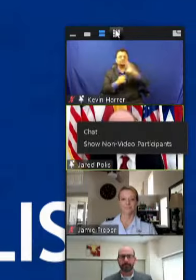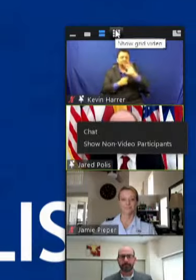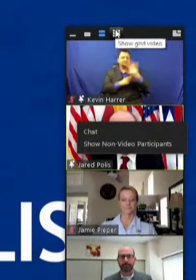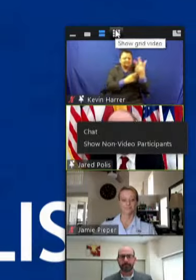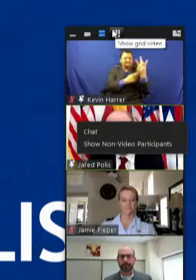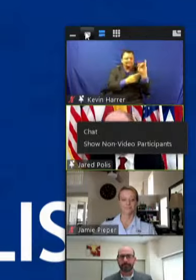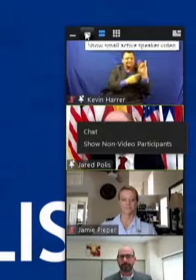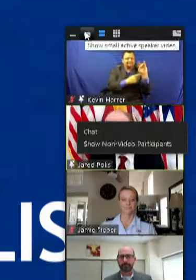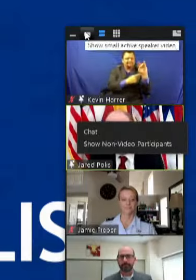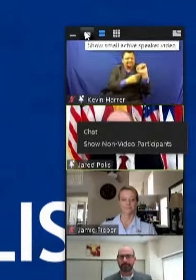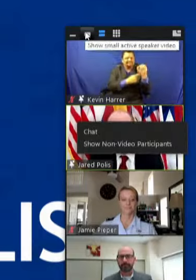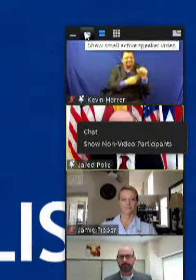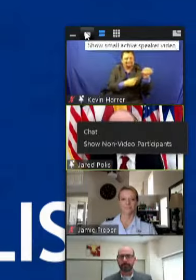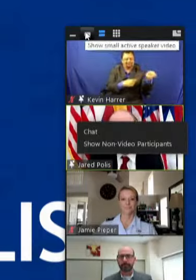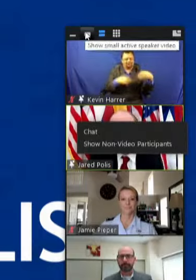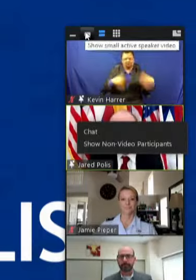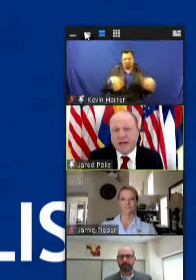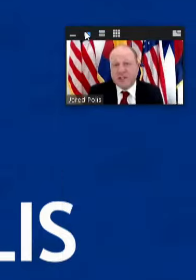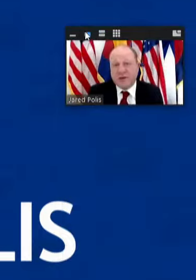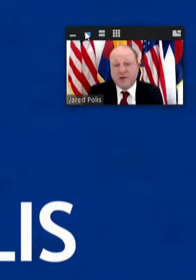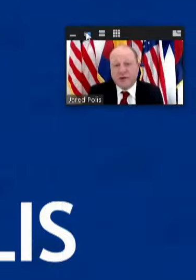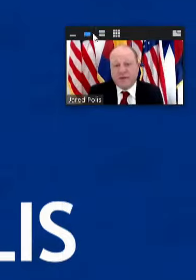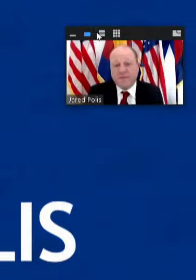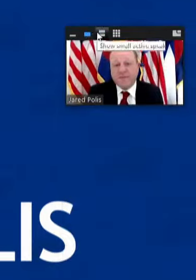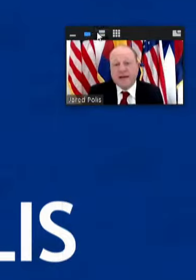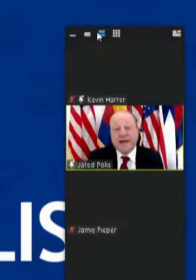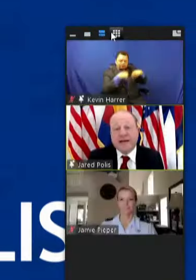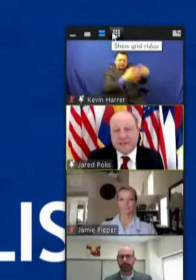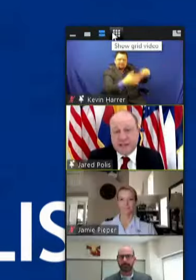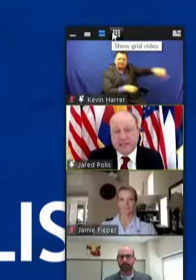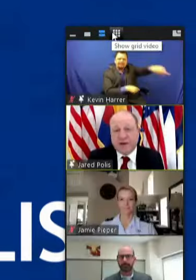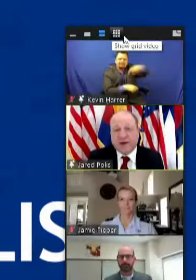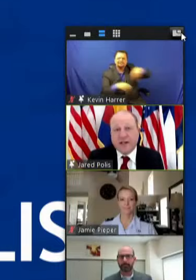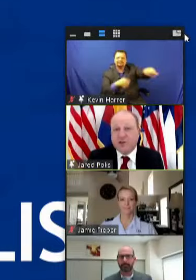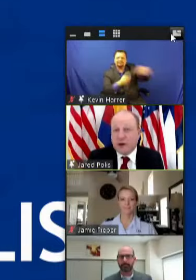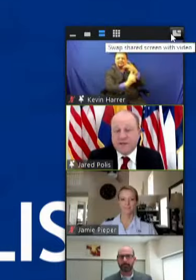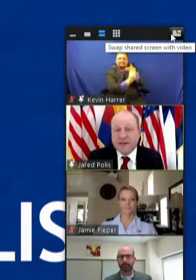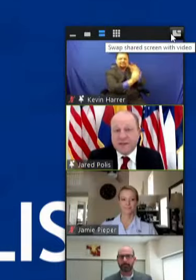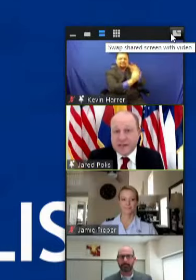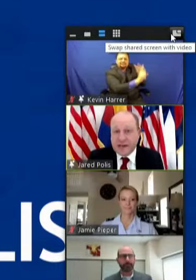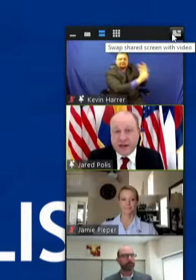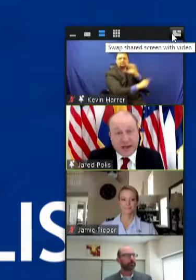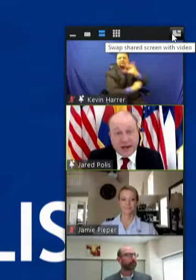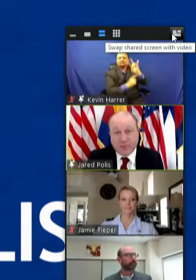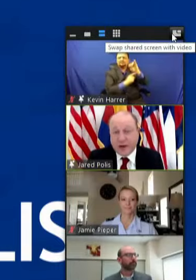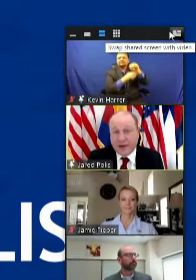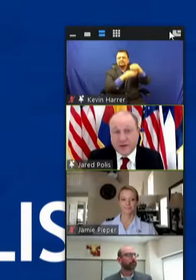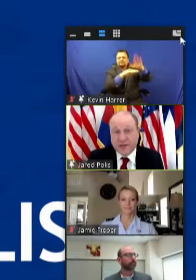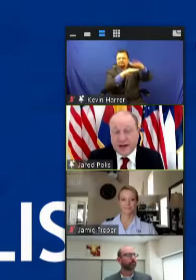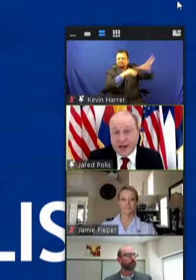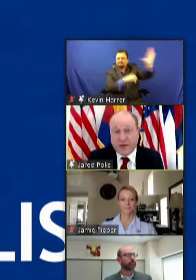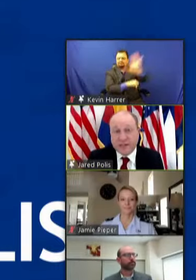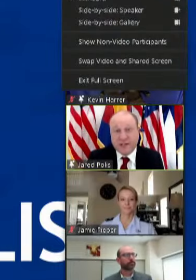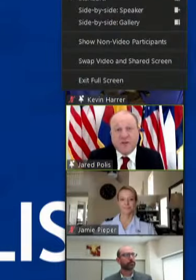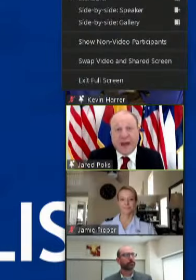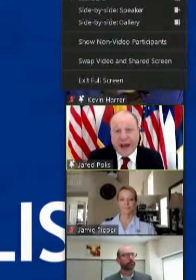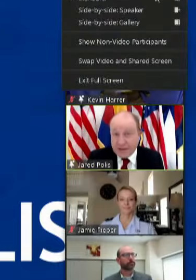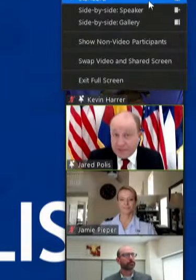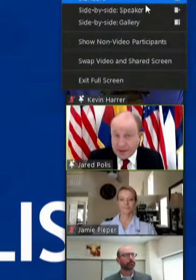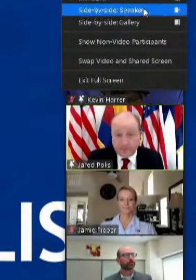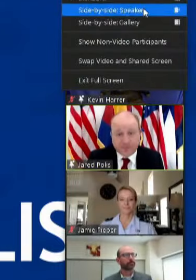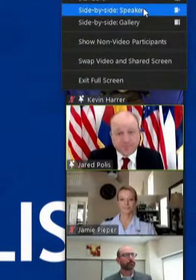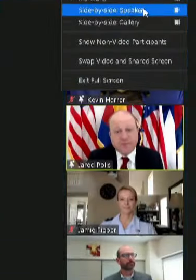have 16 kids vaccinated. 10 are age 0 to 11. 6 are age 12 to 17. Again, I'd point out there's not any reason